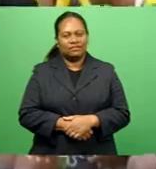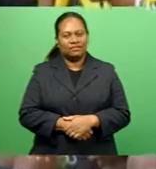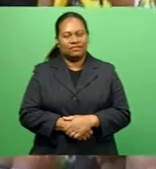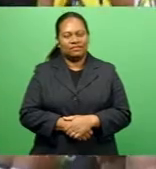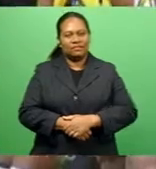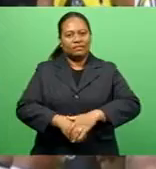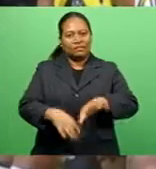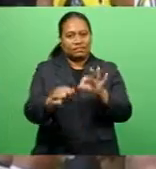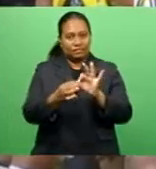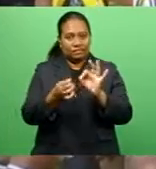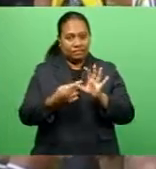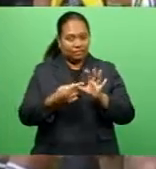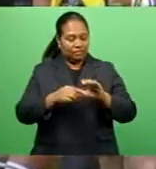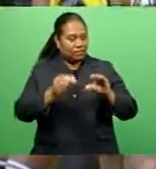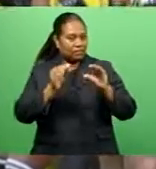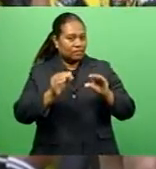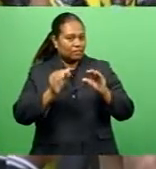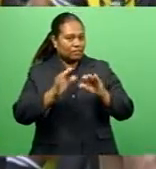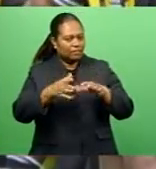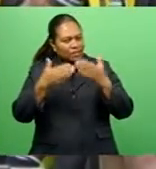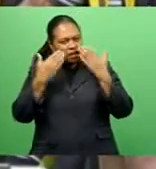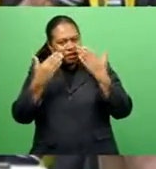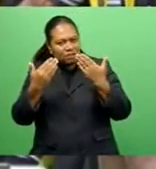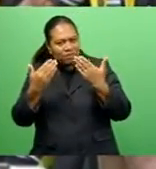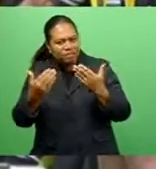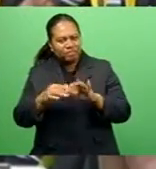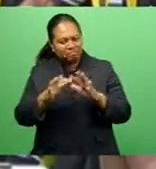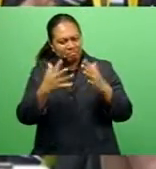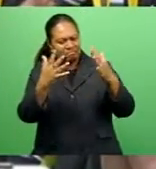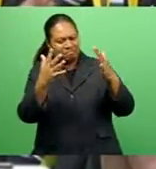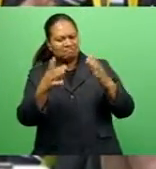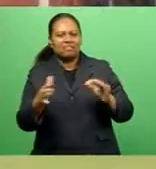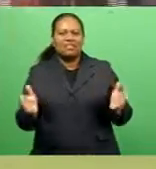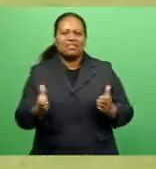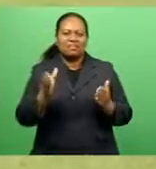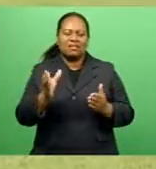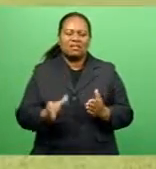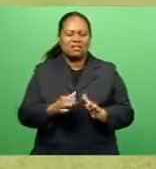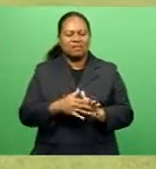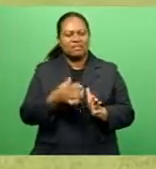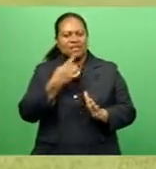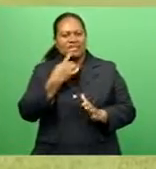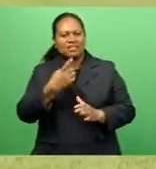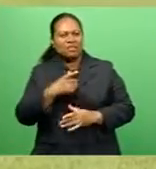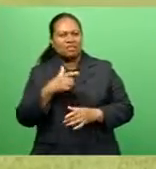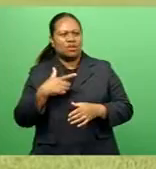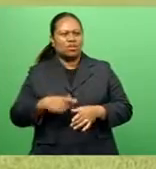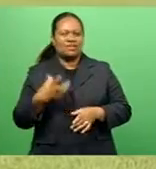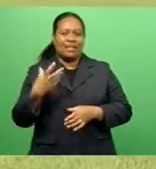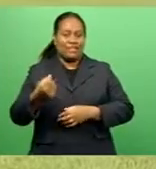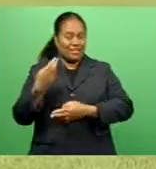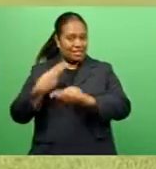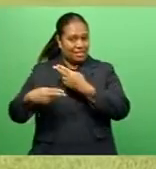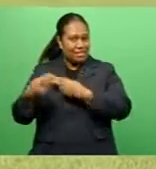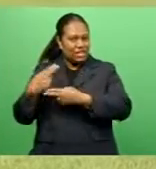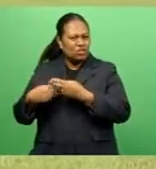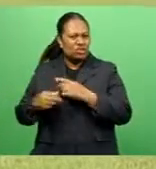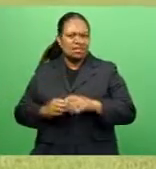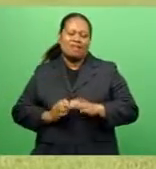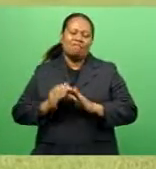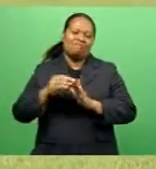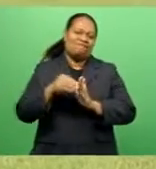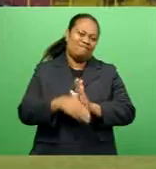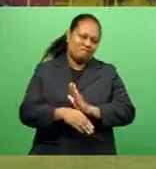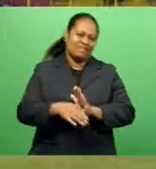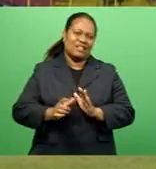Ba head coach Kamal Swami applauded his players for a good game considering Ba has a history of losing at